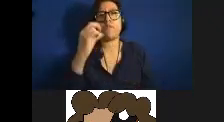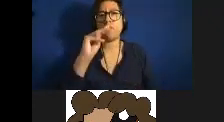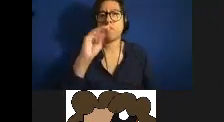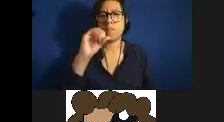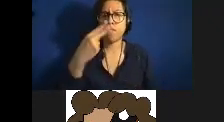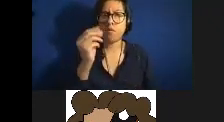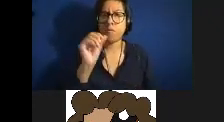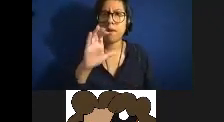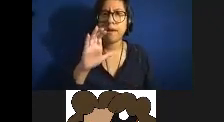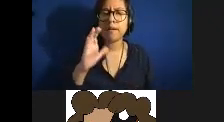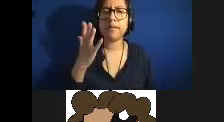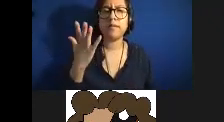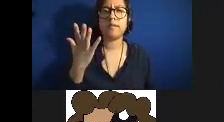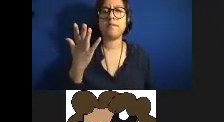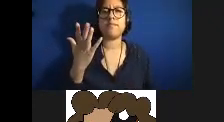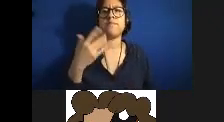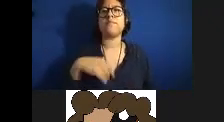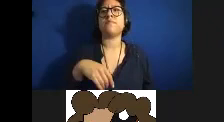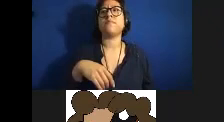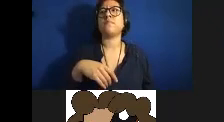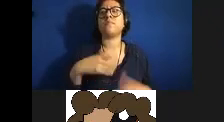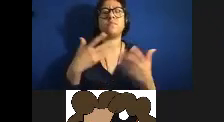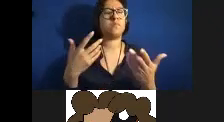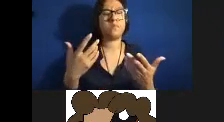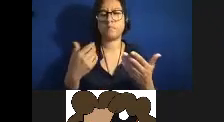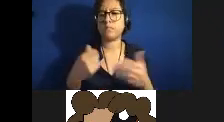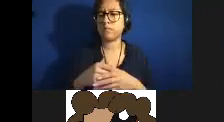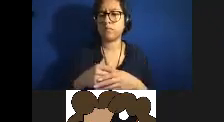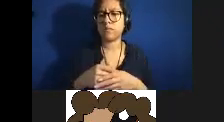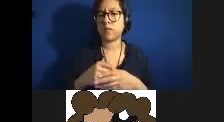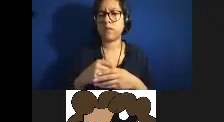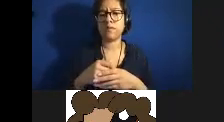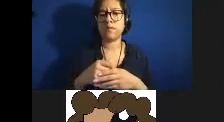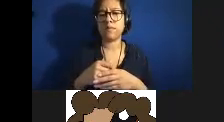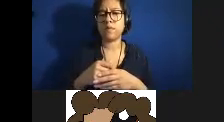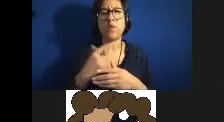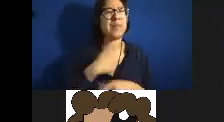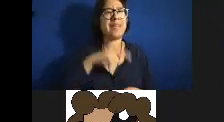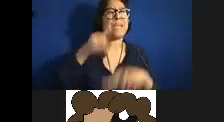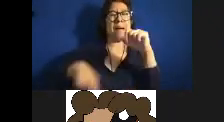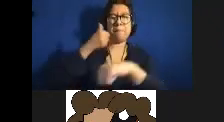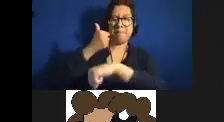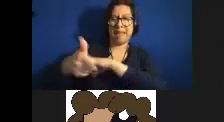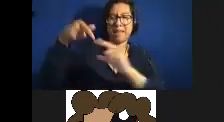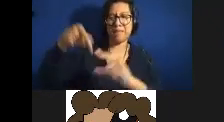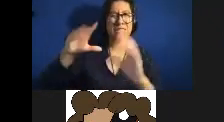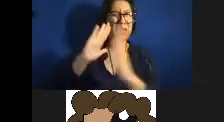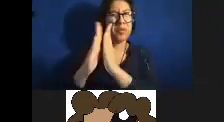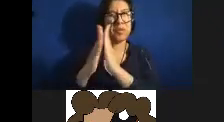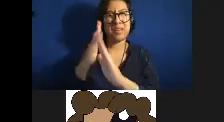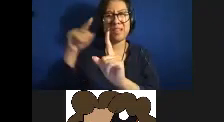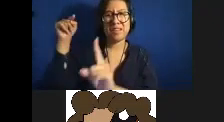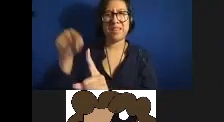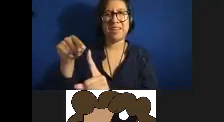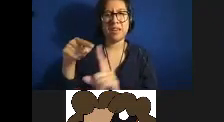you, right? Like, we don't get to blame, you know, that entire group of people for a couple